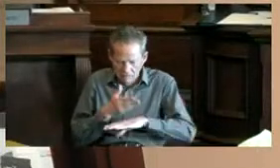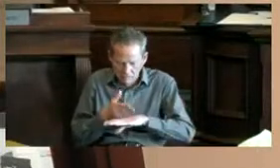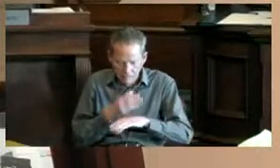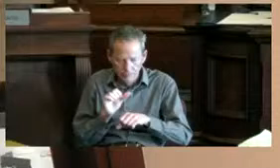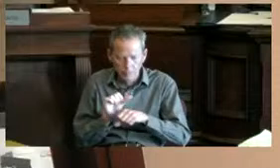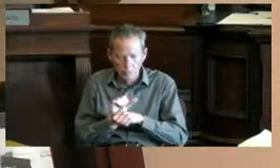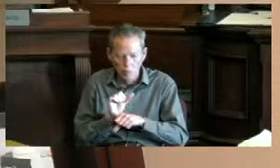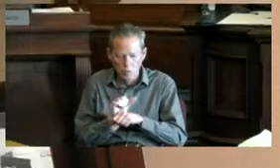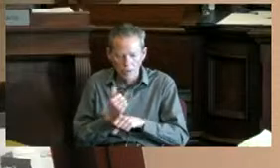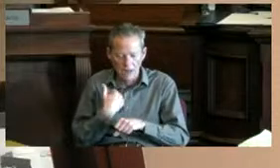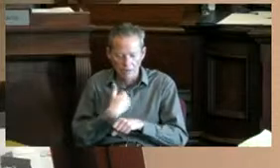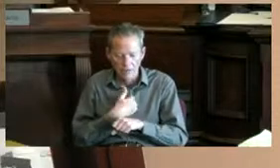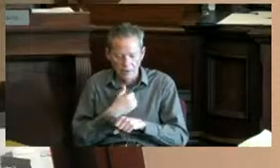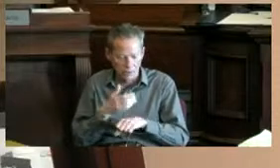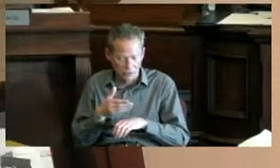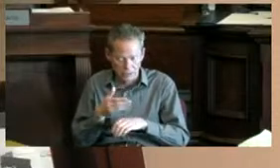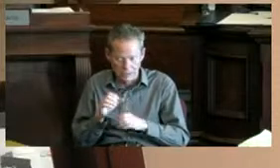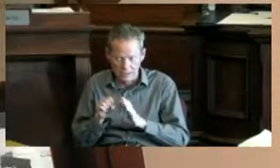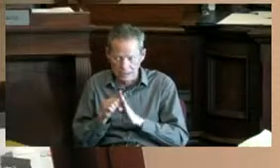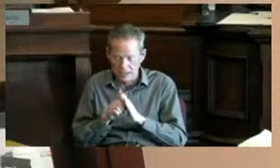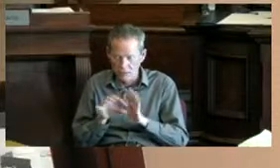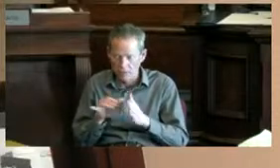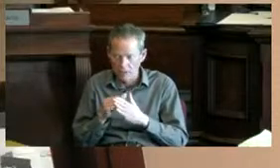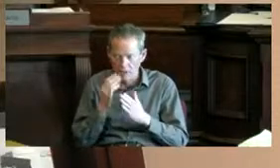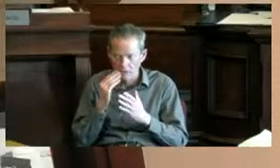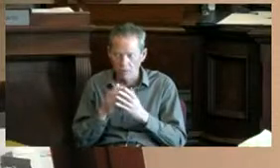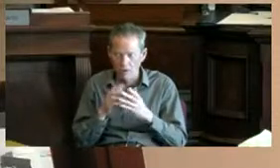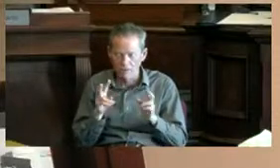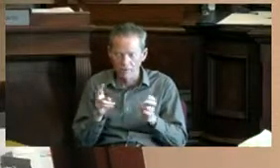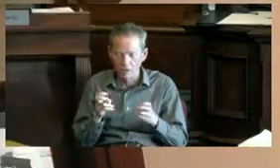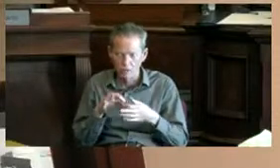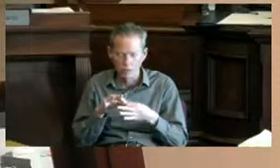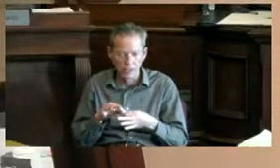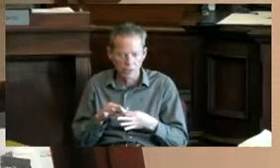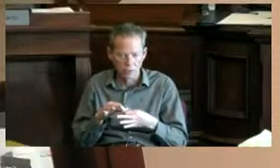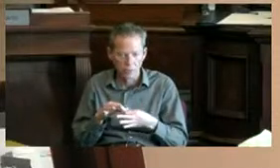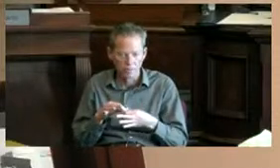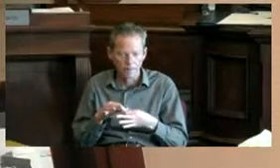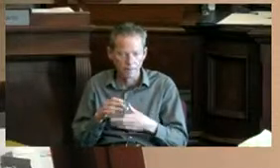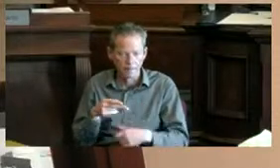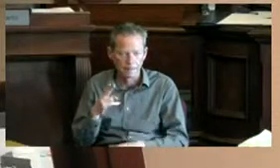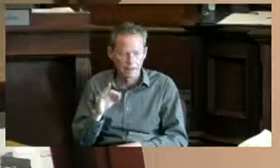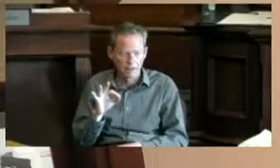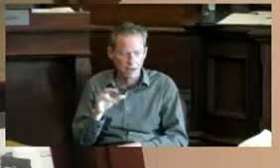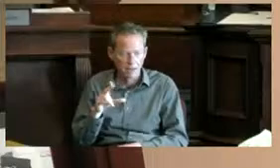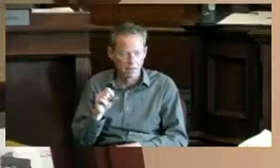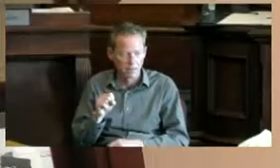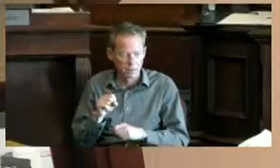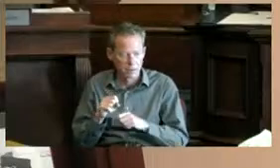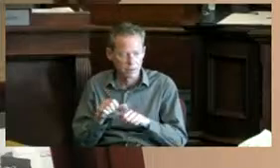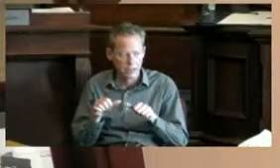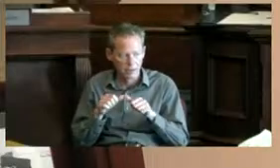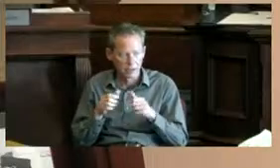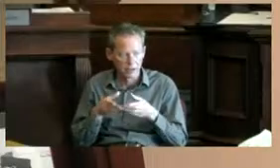it? How is that going to happen? Because I know that there's a lot of issues related to the High Falls area in general.